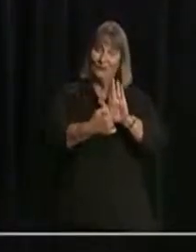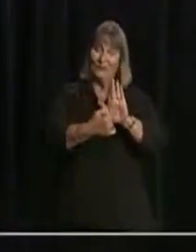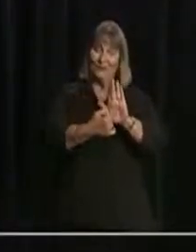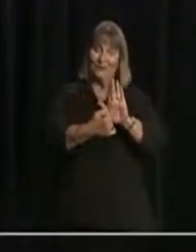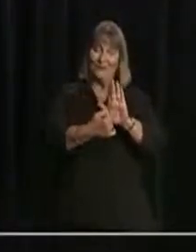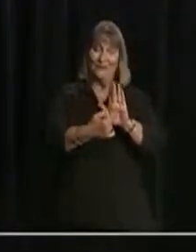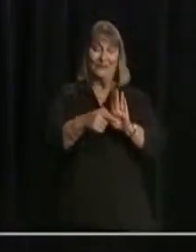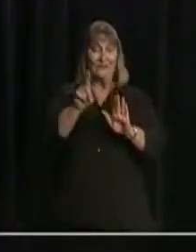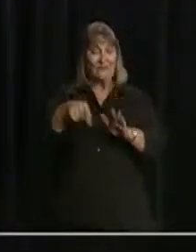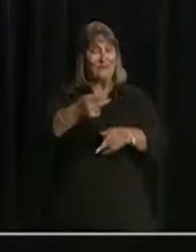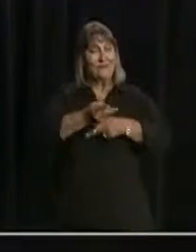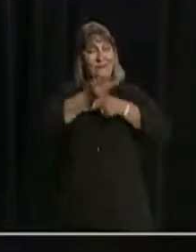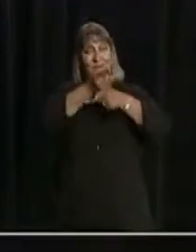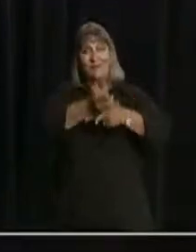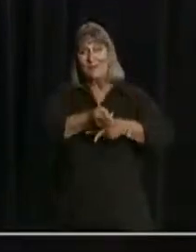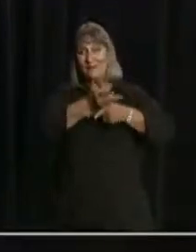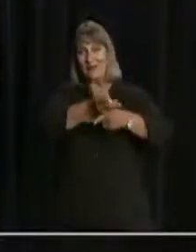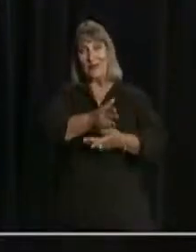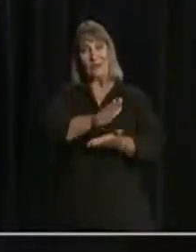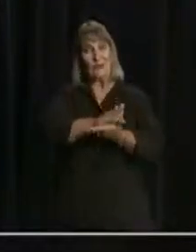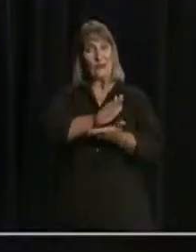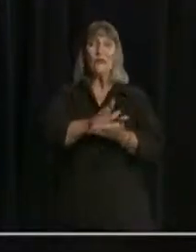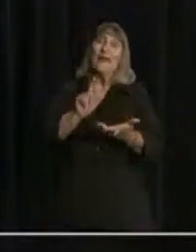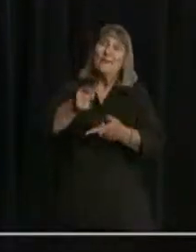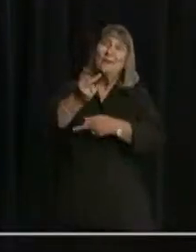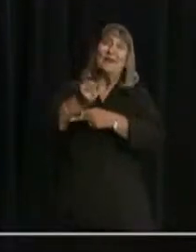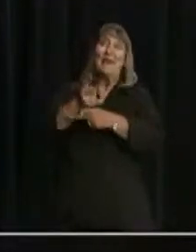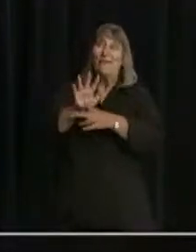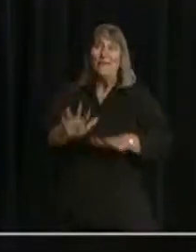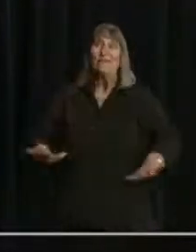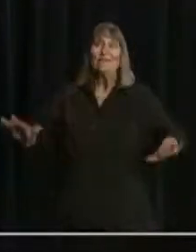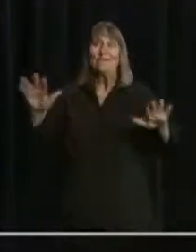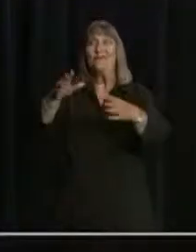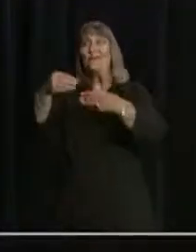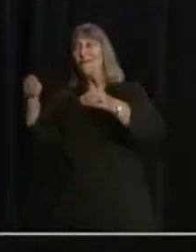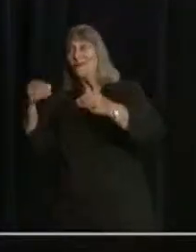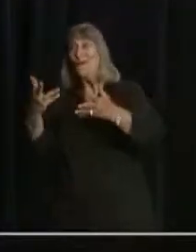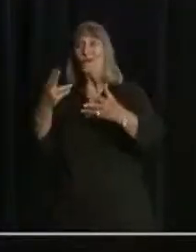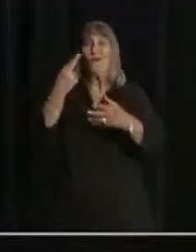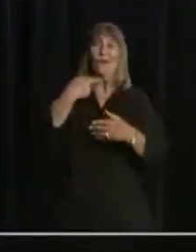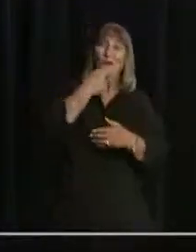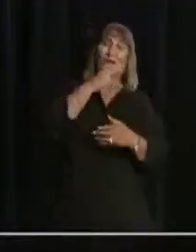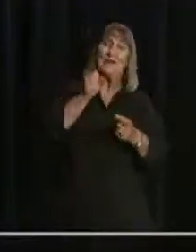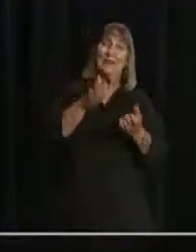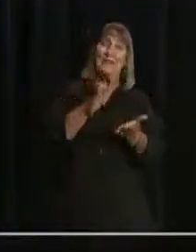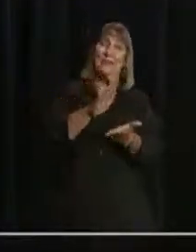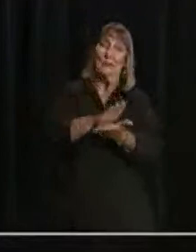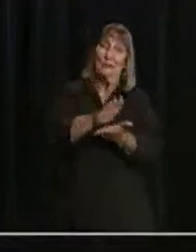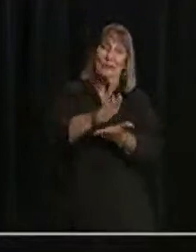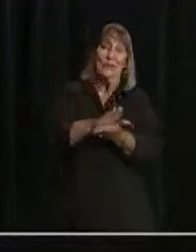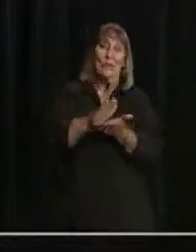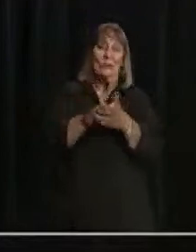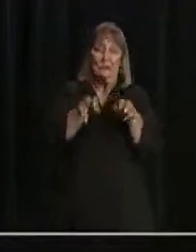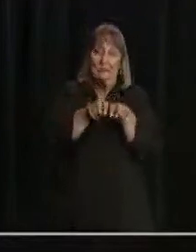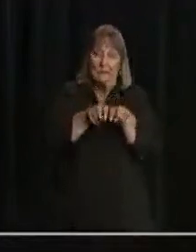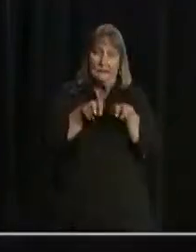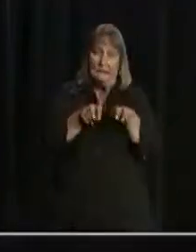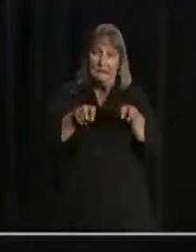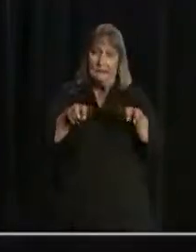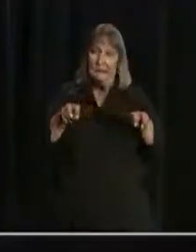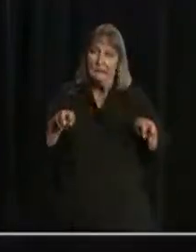that they got to be careful in schools. Of course, got to be careful everywhere. But with students closer together,